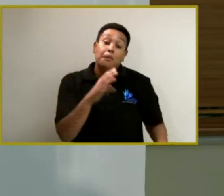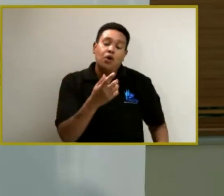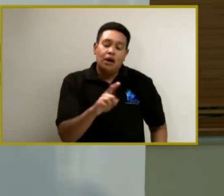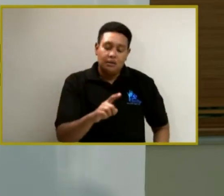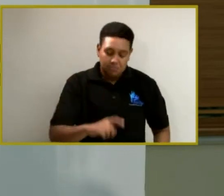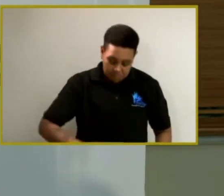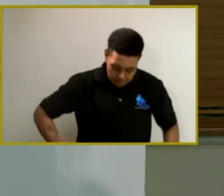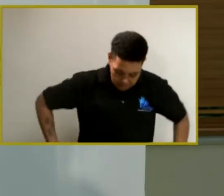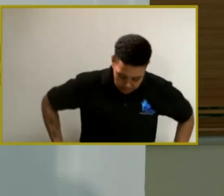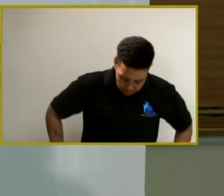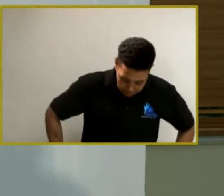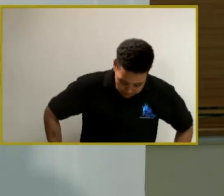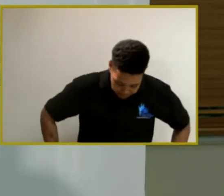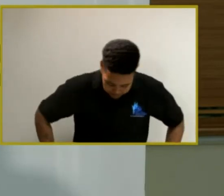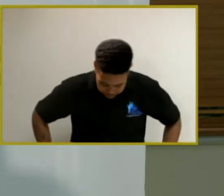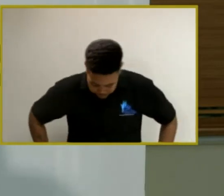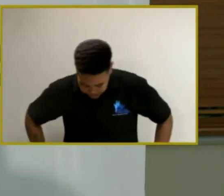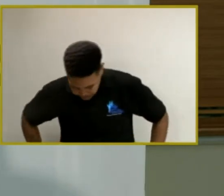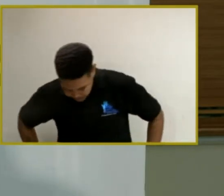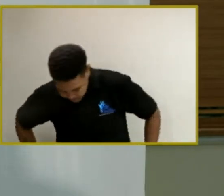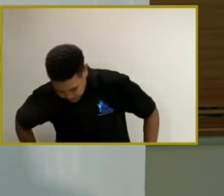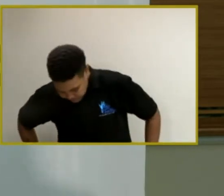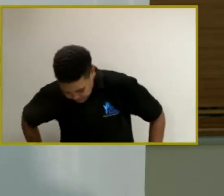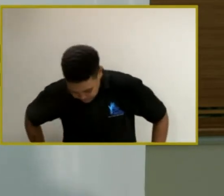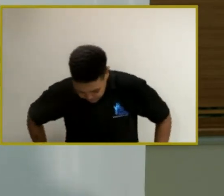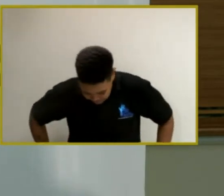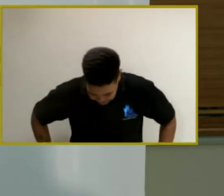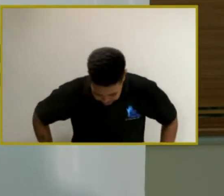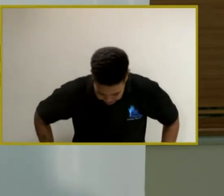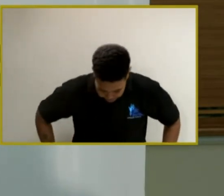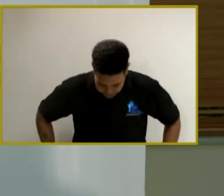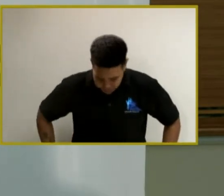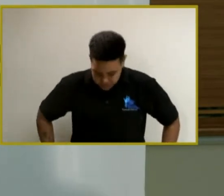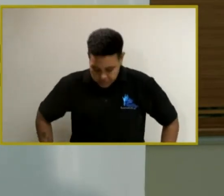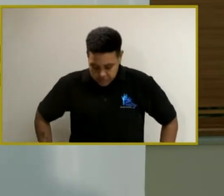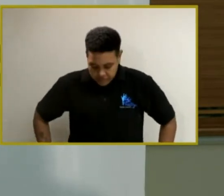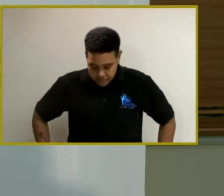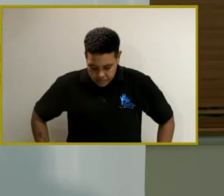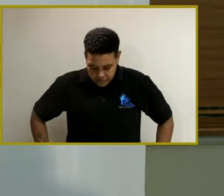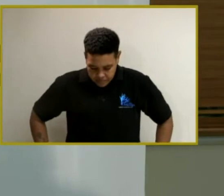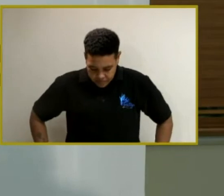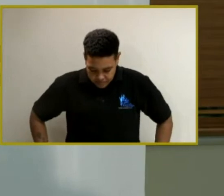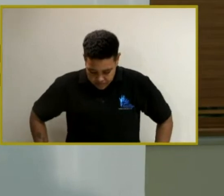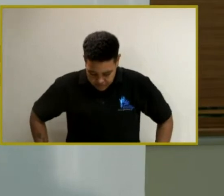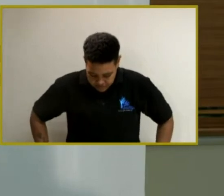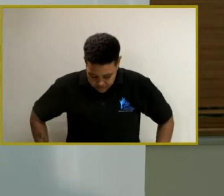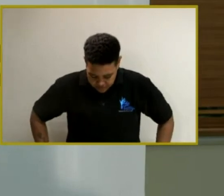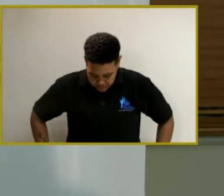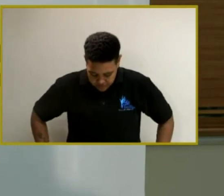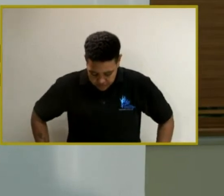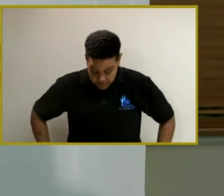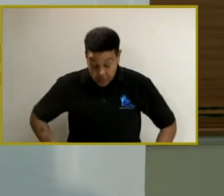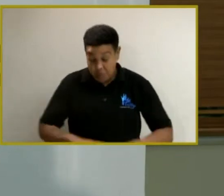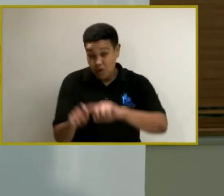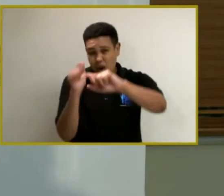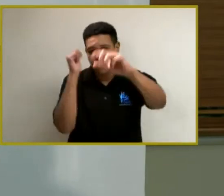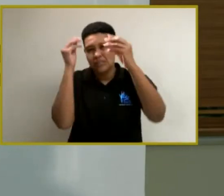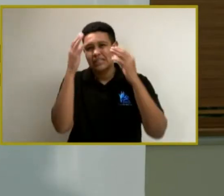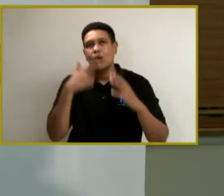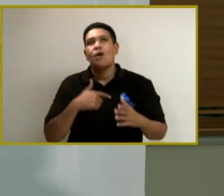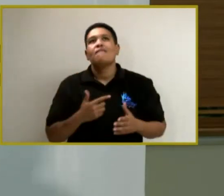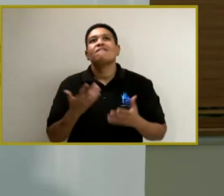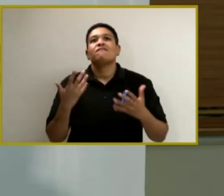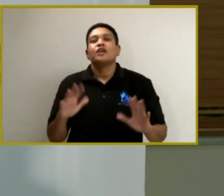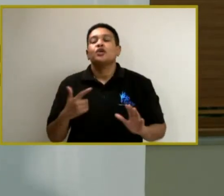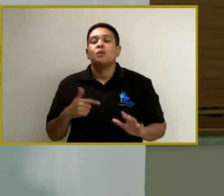wouldn't say that we have finished, we have halted. What I can say though is that generally